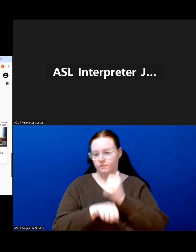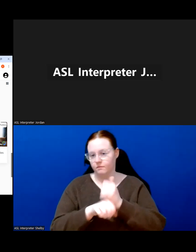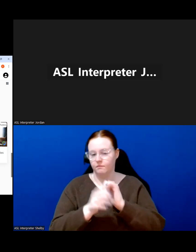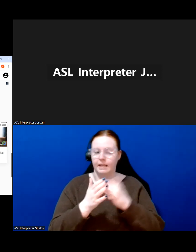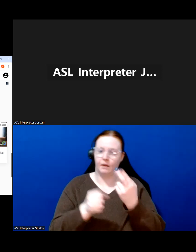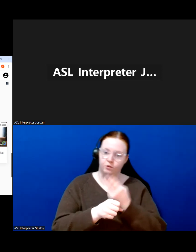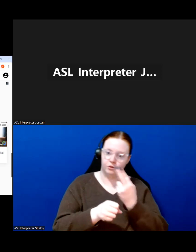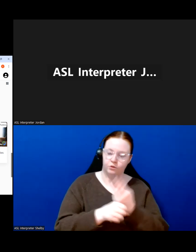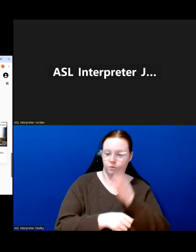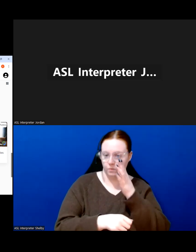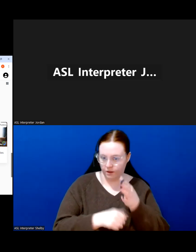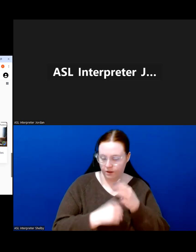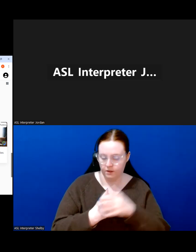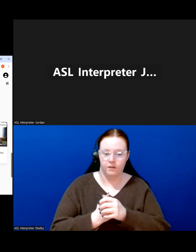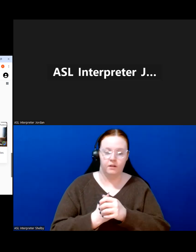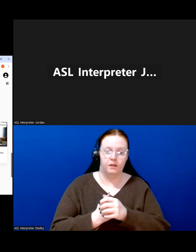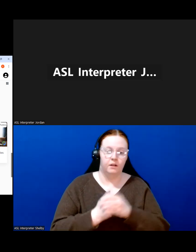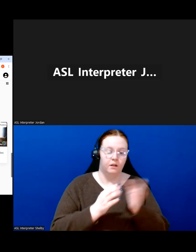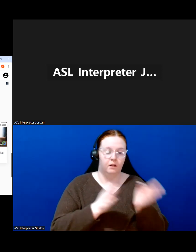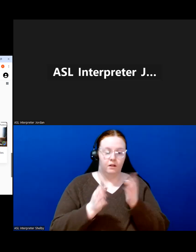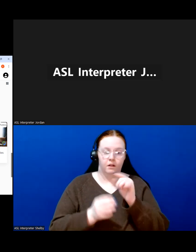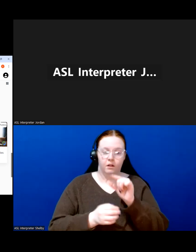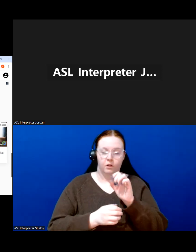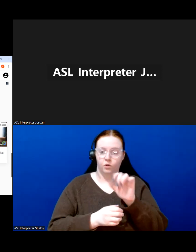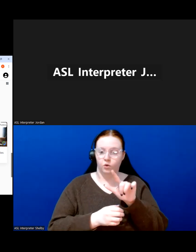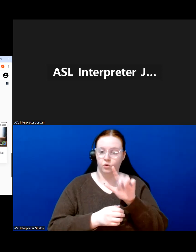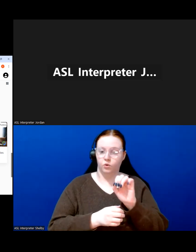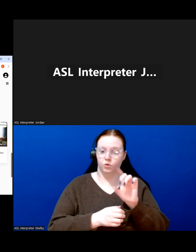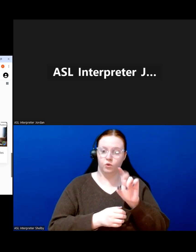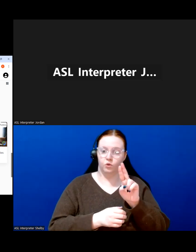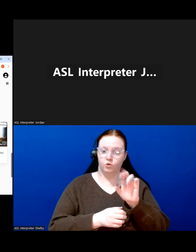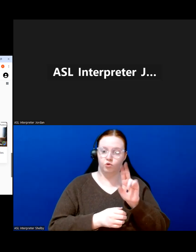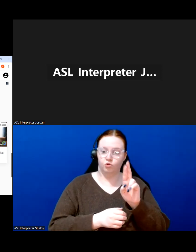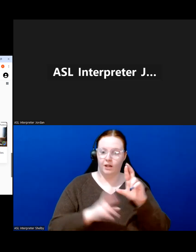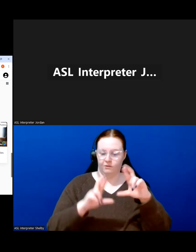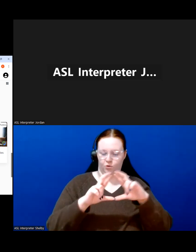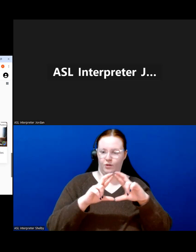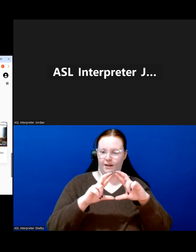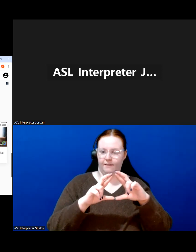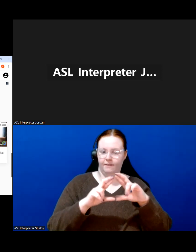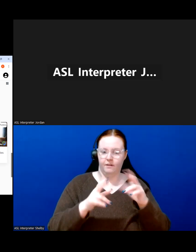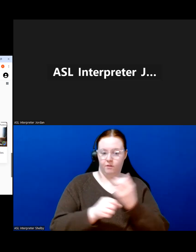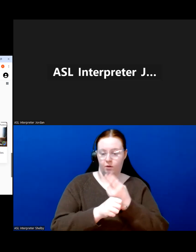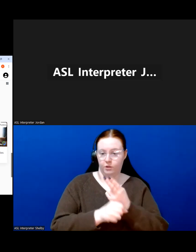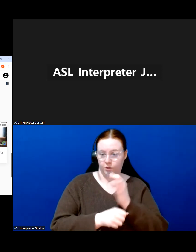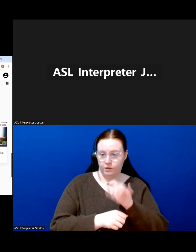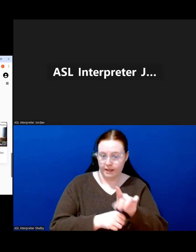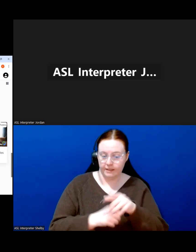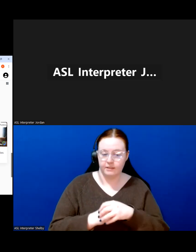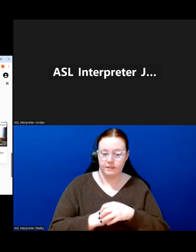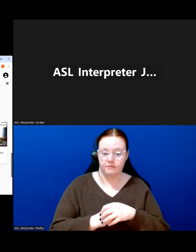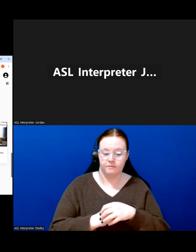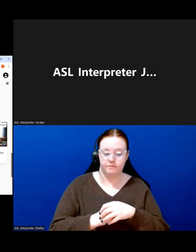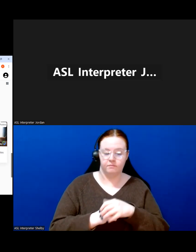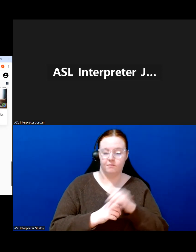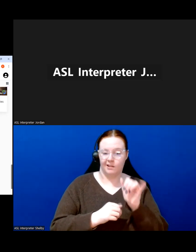account. If I wanted to figure out my Google Drive and how to like save files to the cloud for free, that's also a